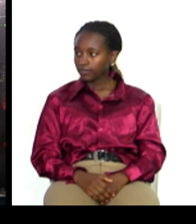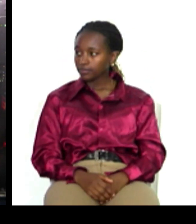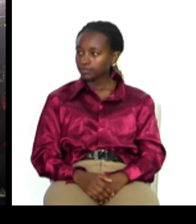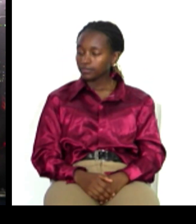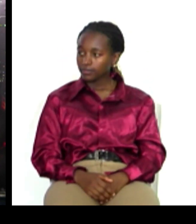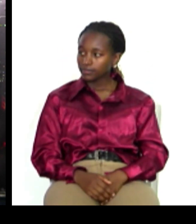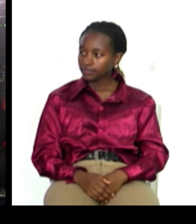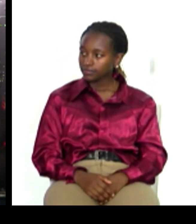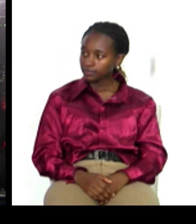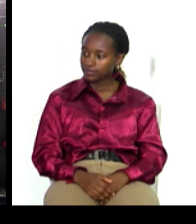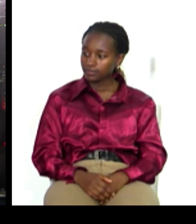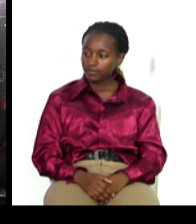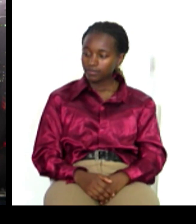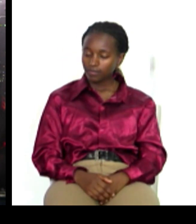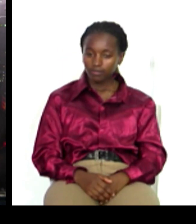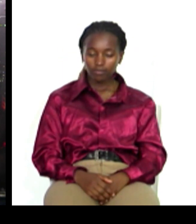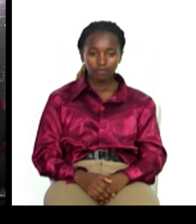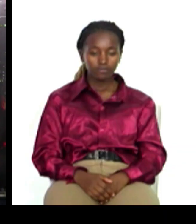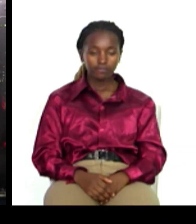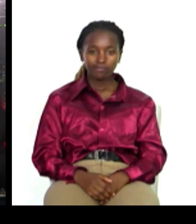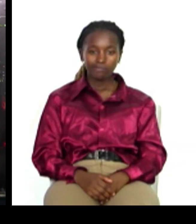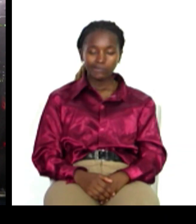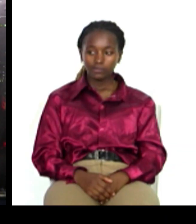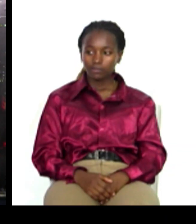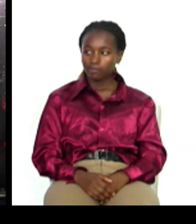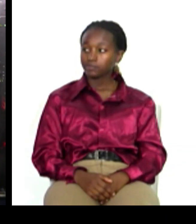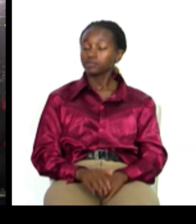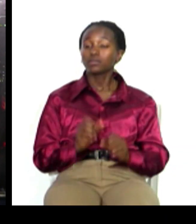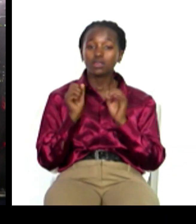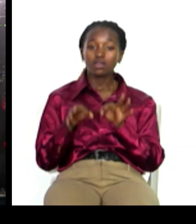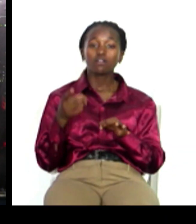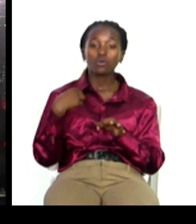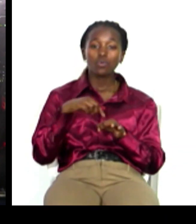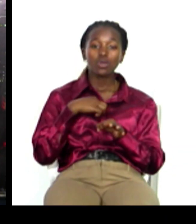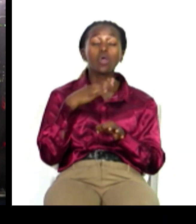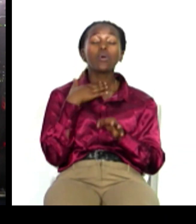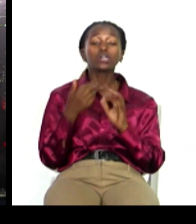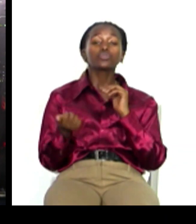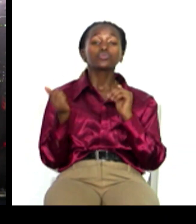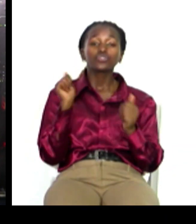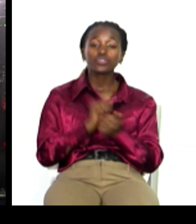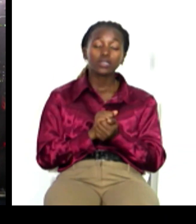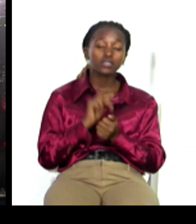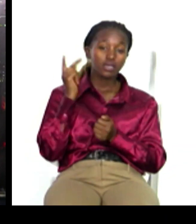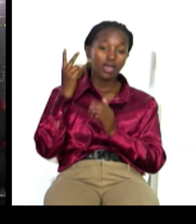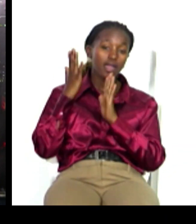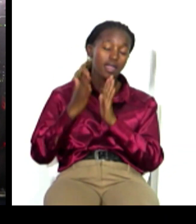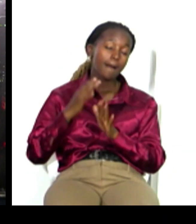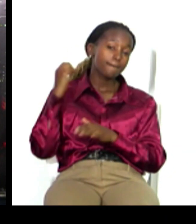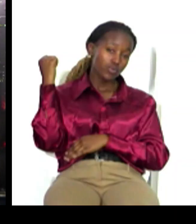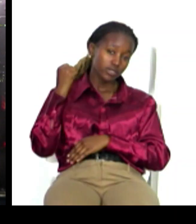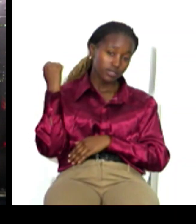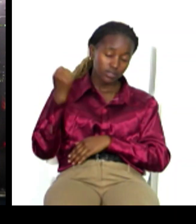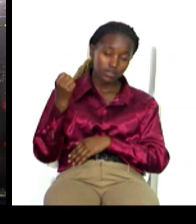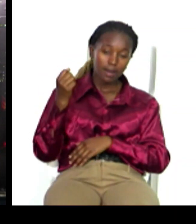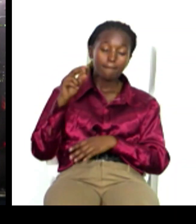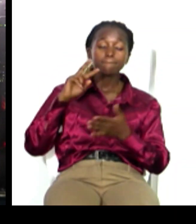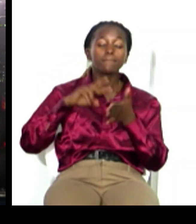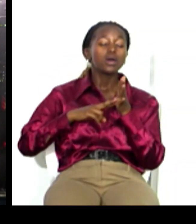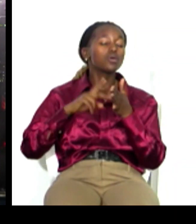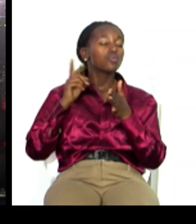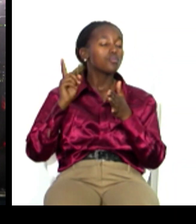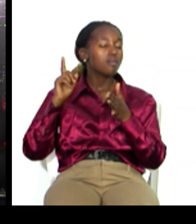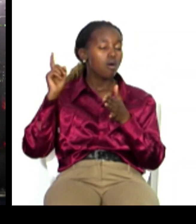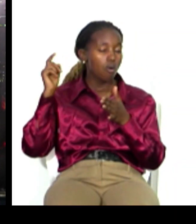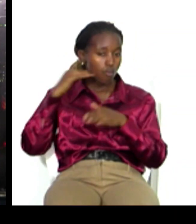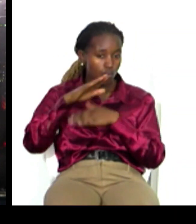So that I'm not in this. Yes. For us to change this Kenyan politics, remember that weapon that we